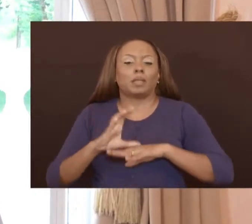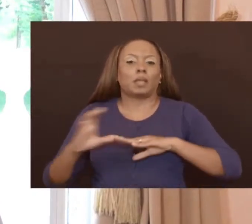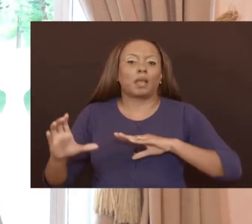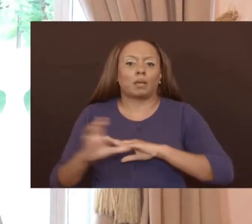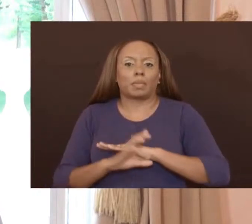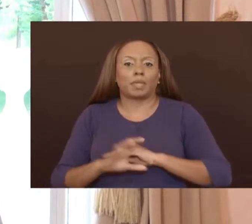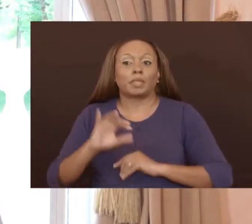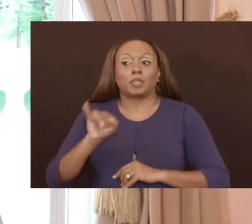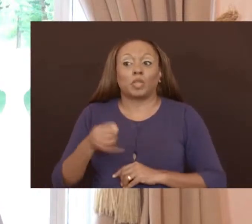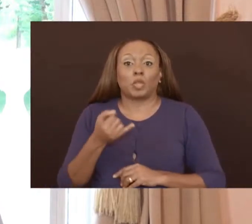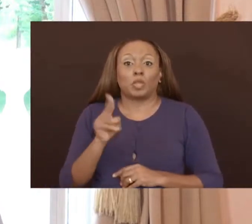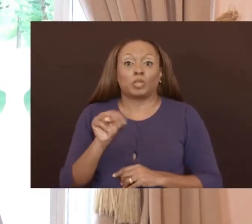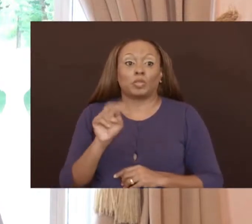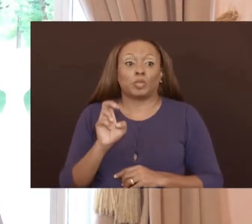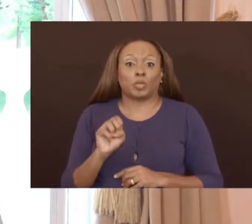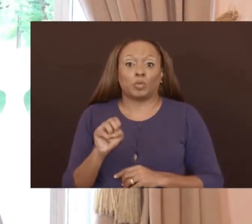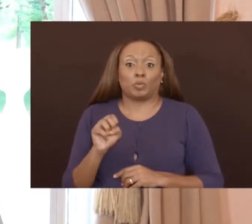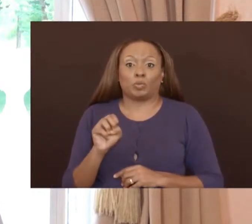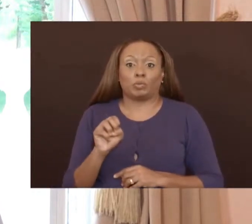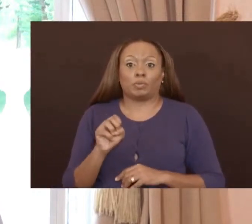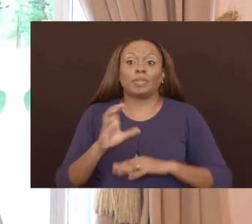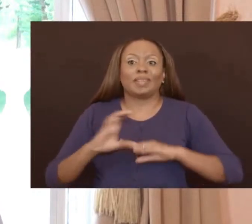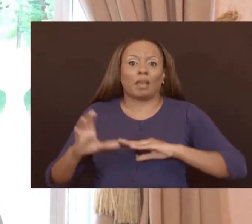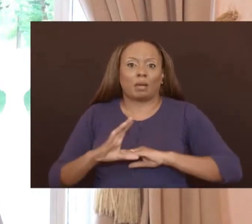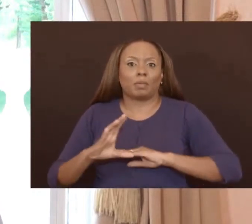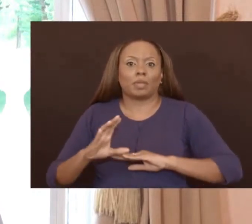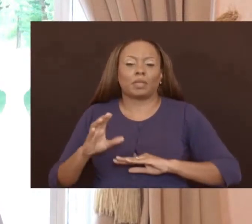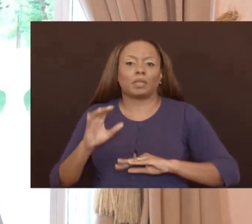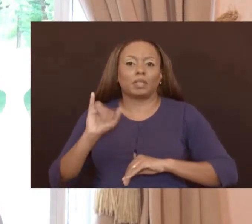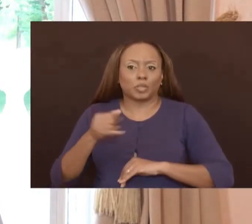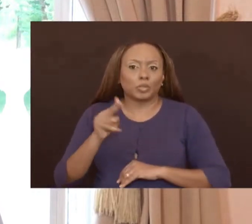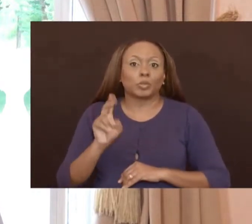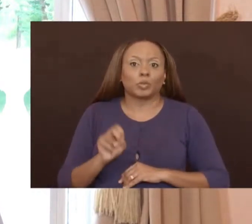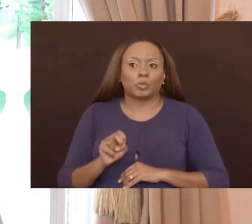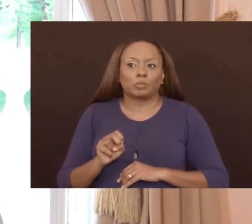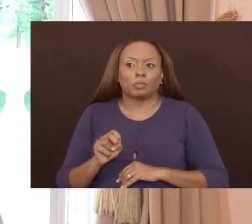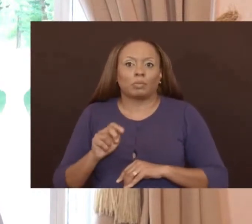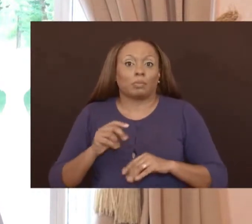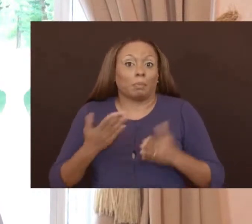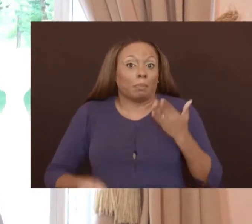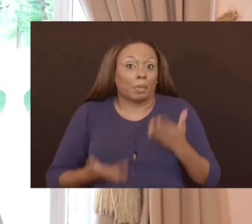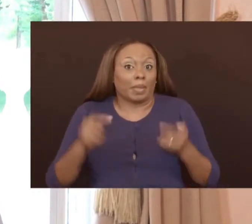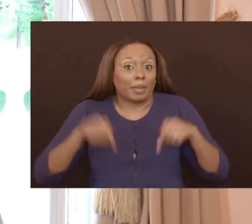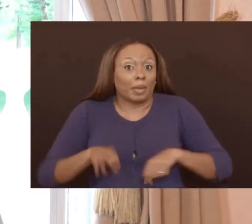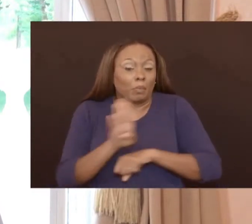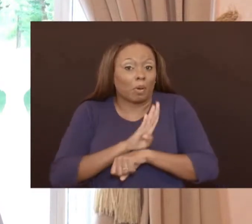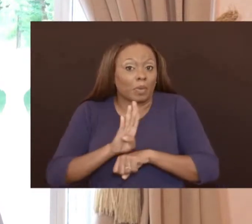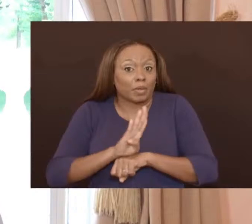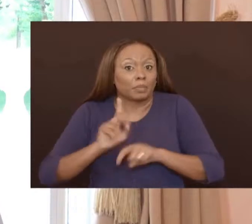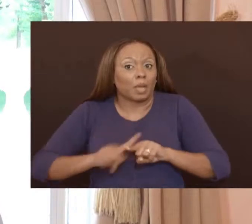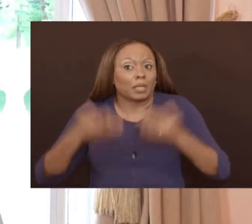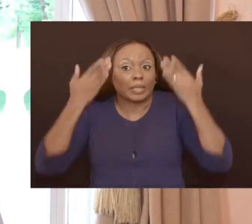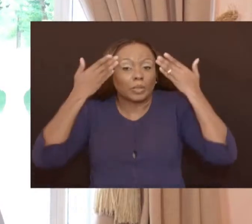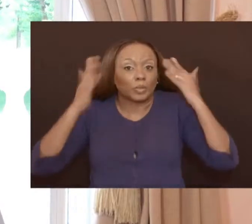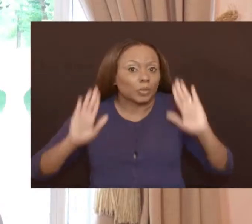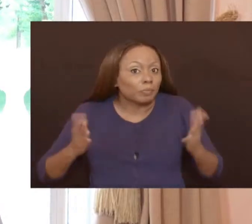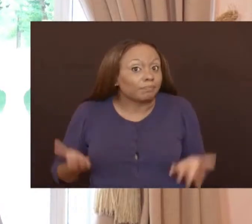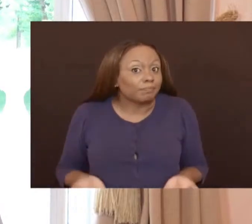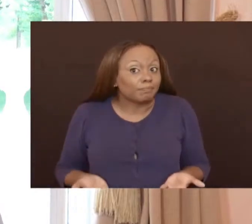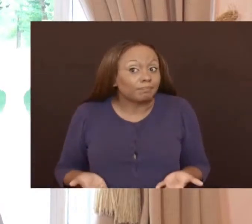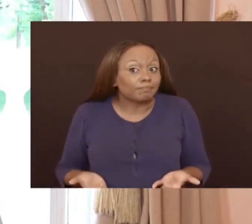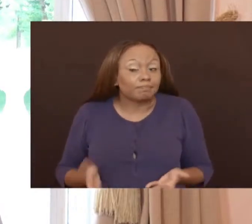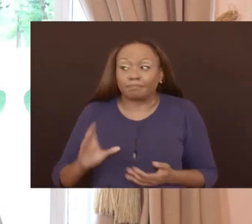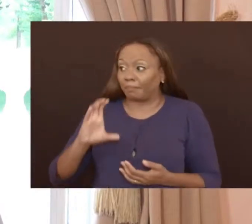have the confirmation yet. So I want Jeffrey's answer to be contextualized, because against the backdrop of which